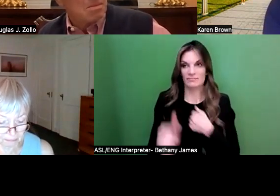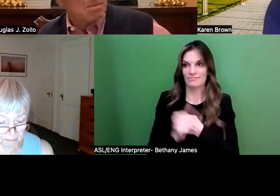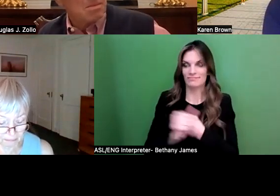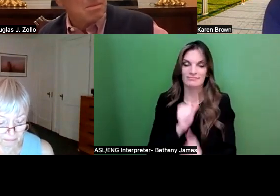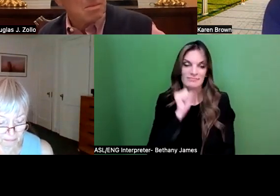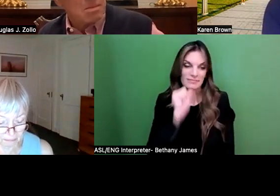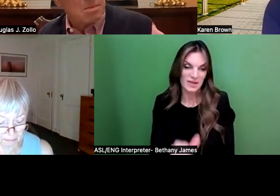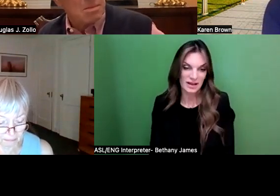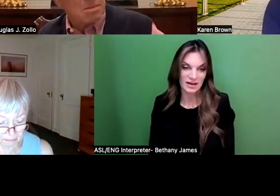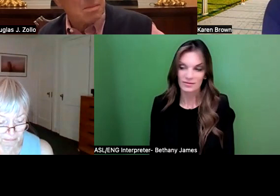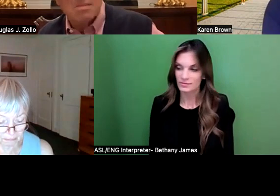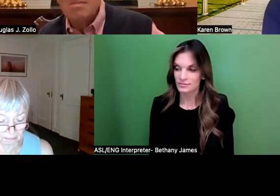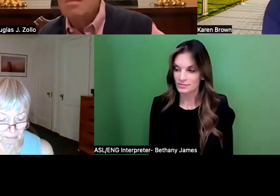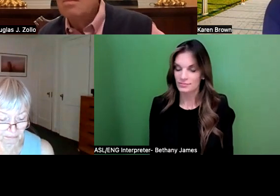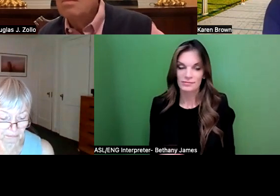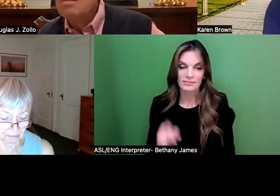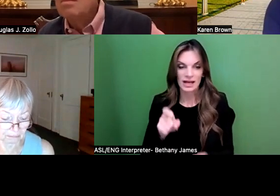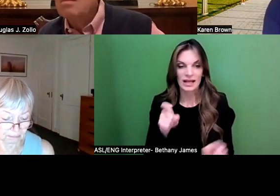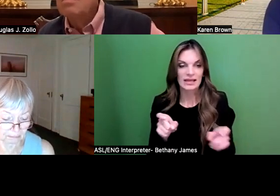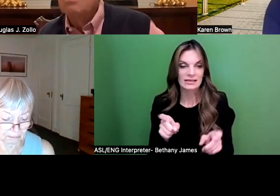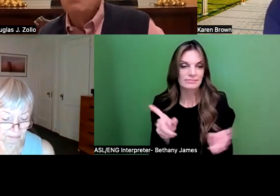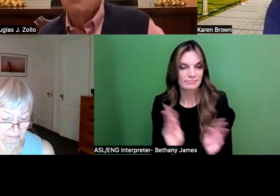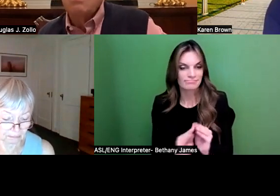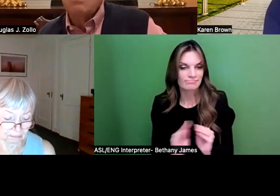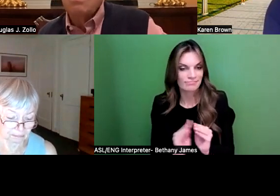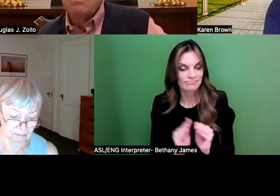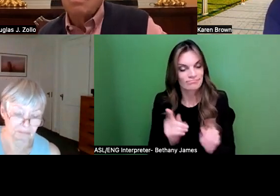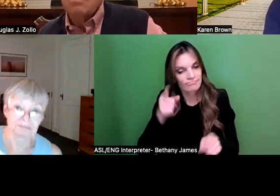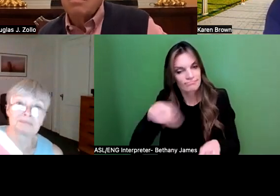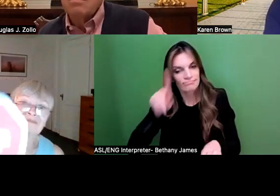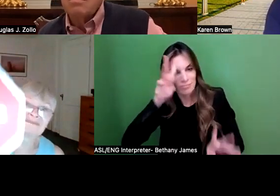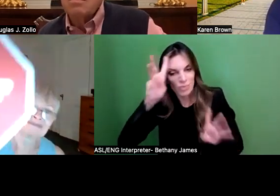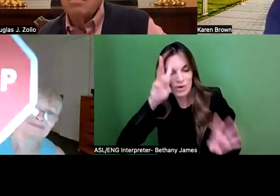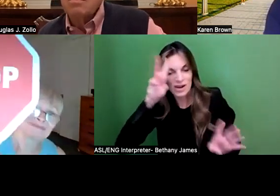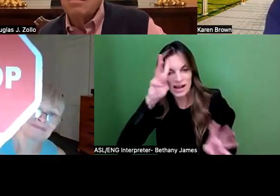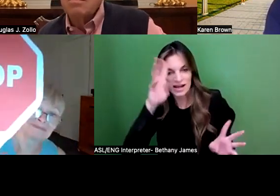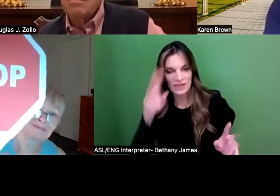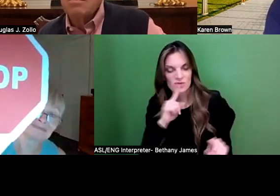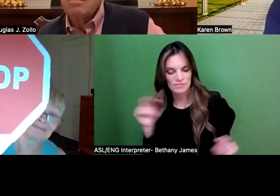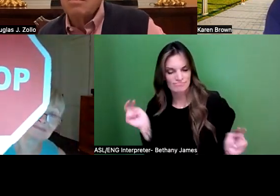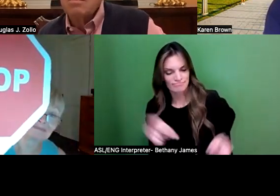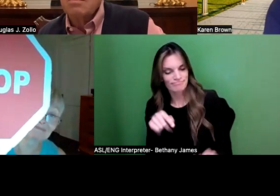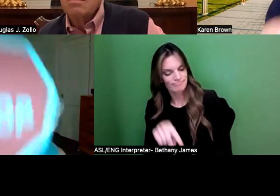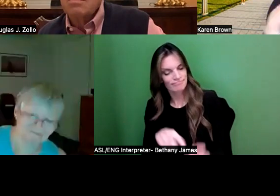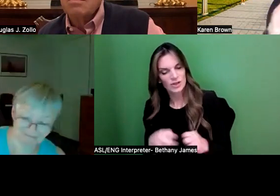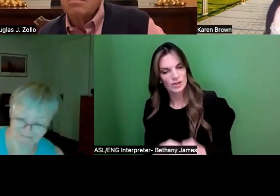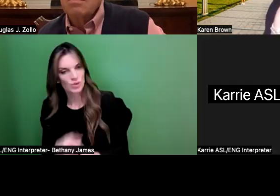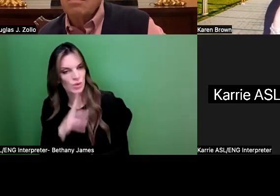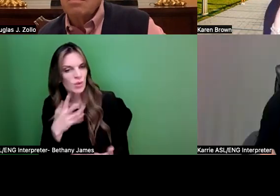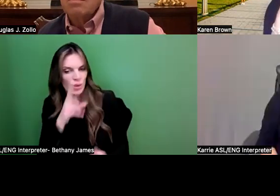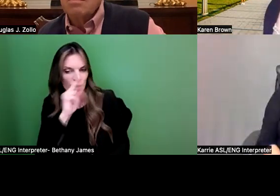So it needs creative minds looking at the issue. It is challenging. Okay, thank